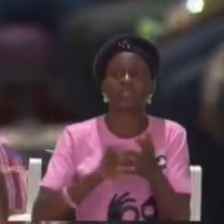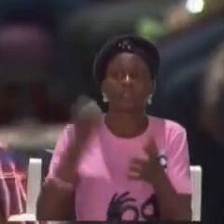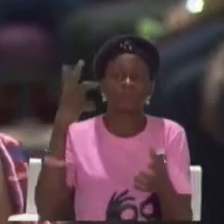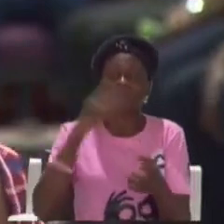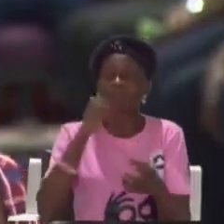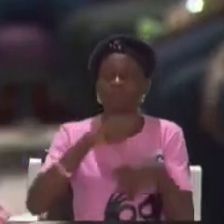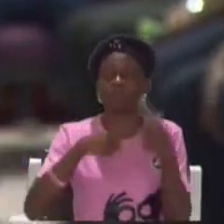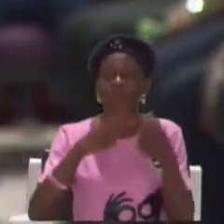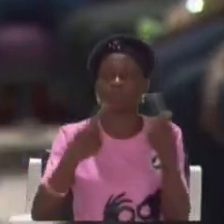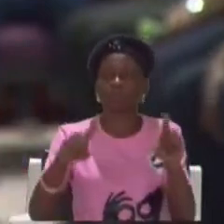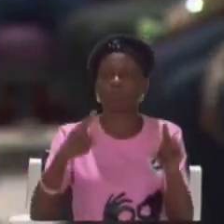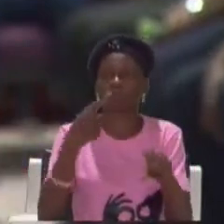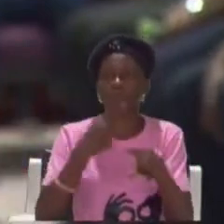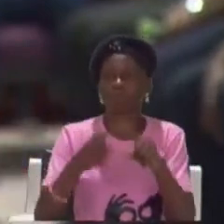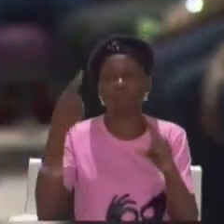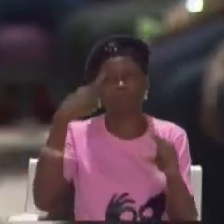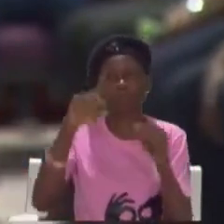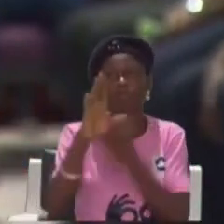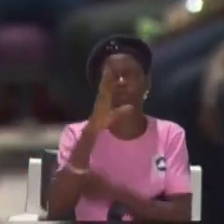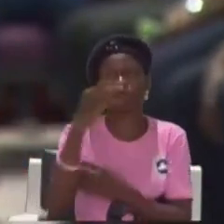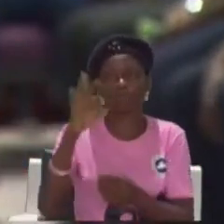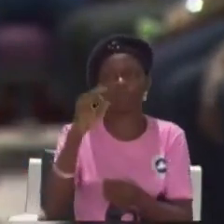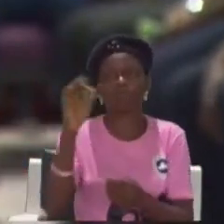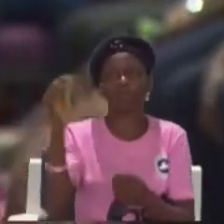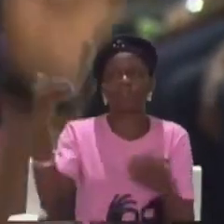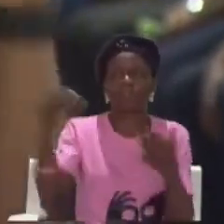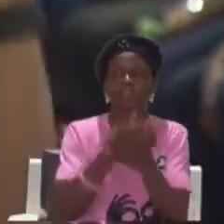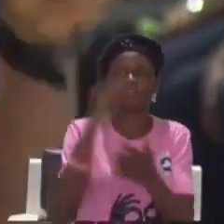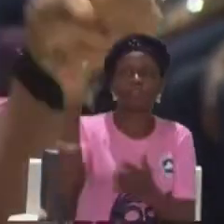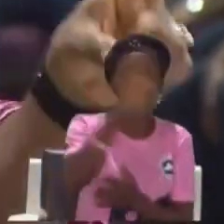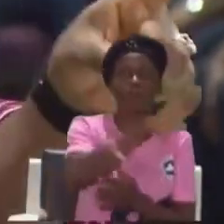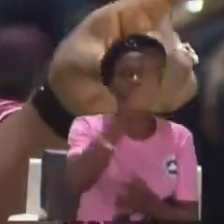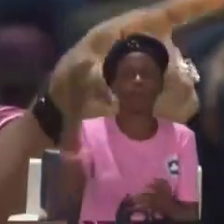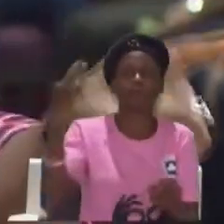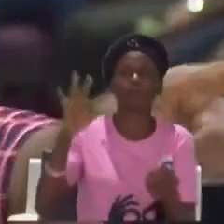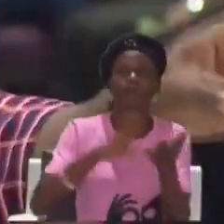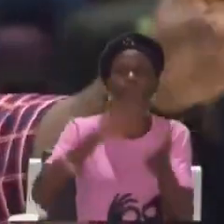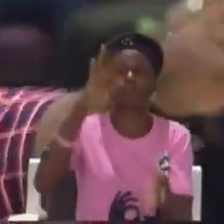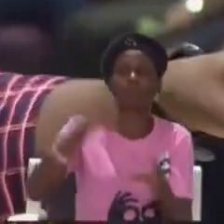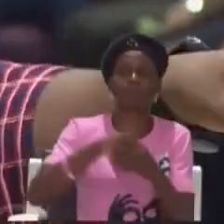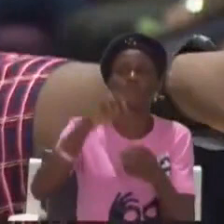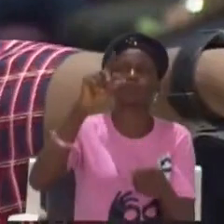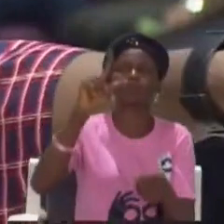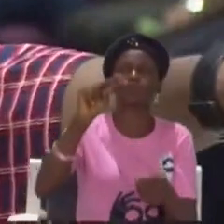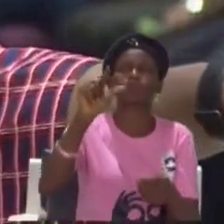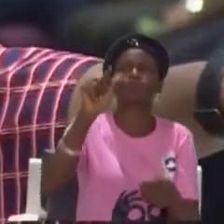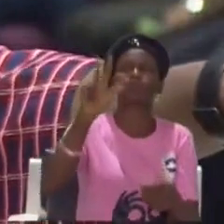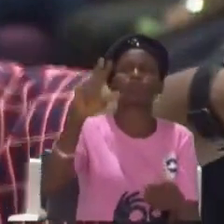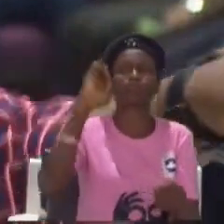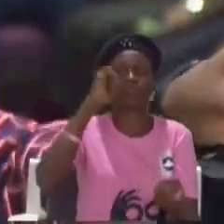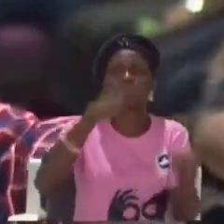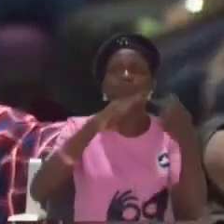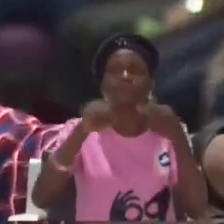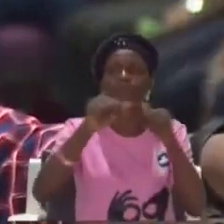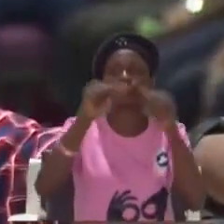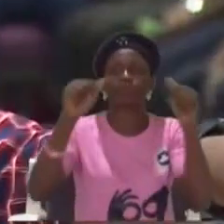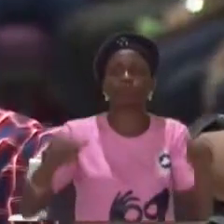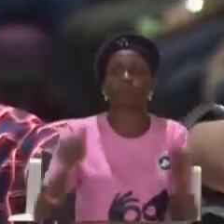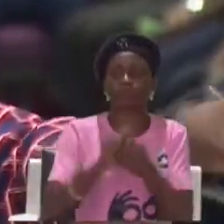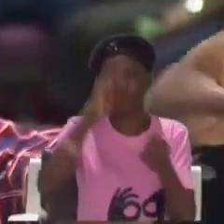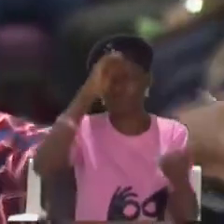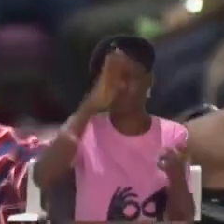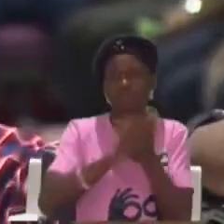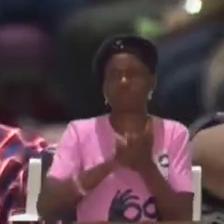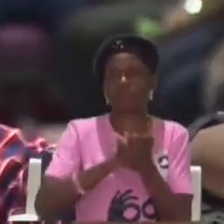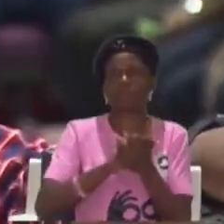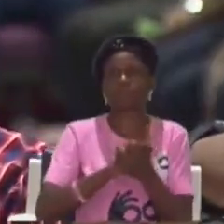for the God of a new wave of glory, in 2021, I came to this altar with my husband,